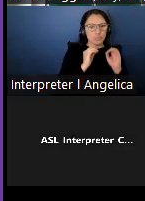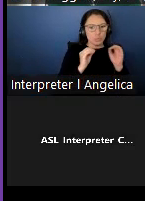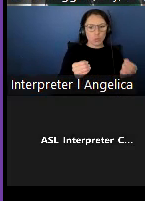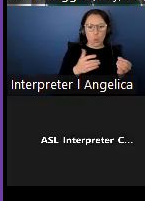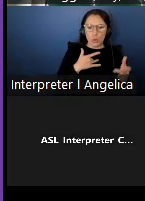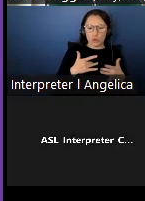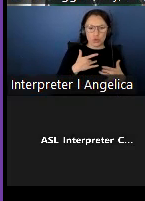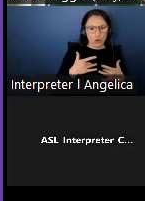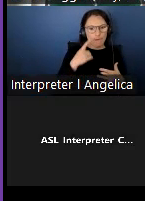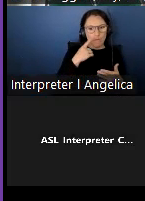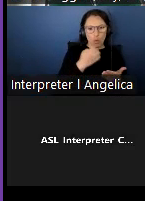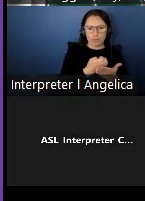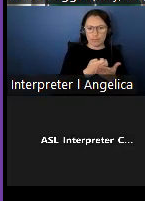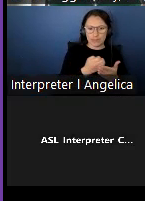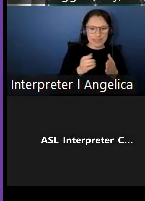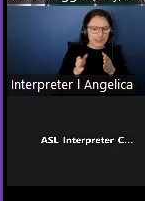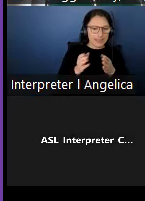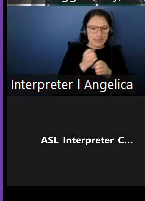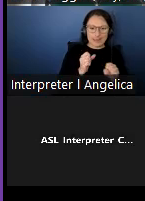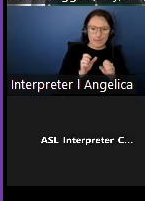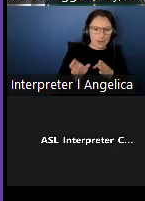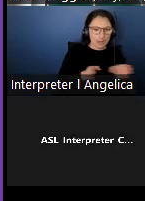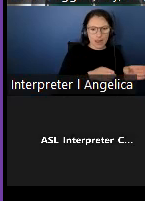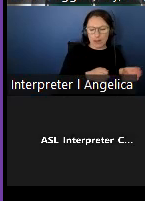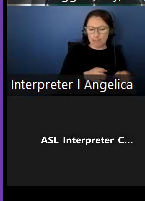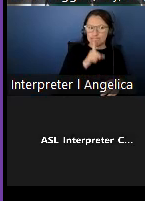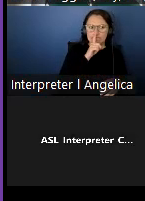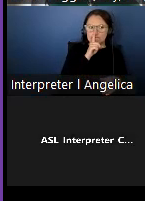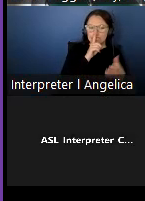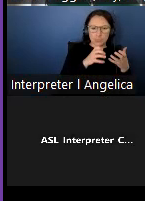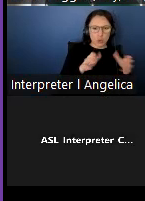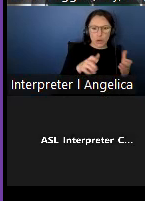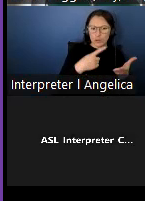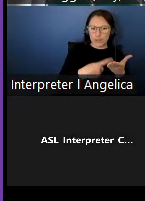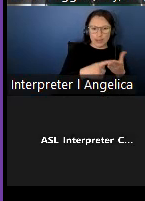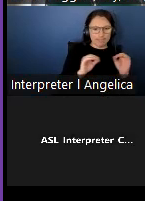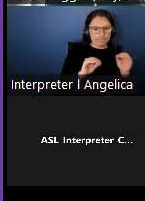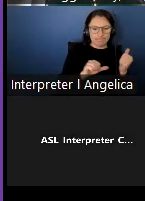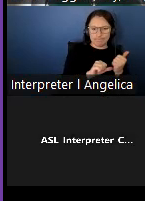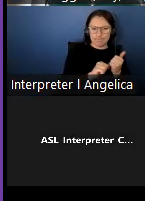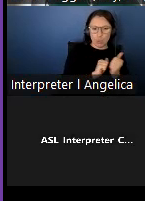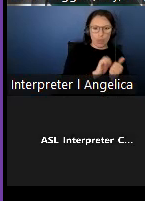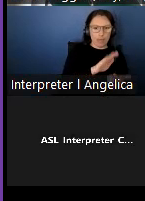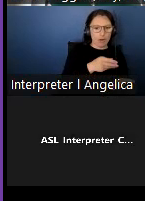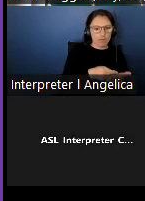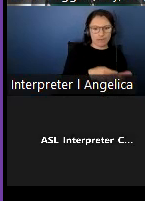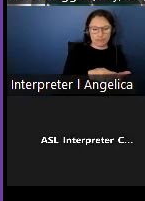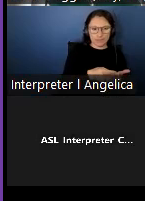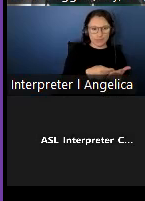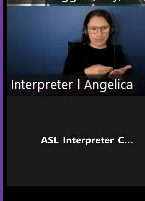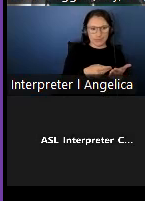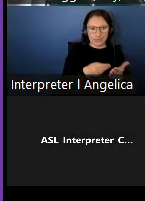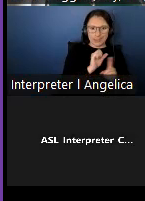safety planning and do not wish to discuss any assistance relating to their financial state. They find it insulting that